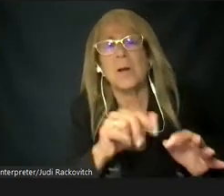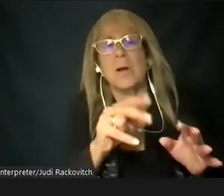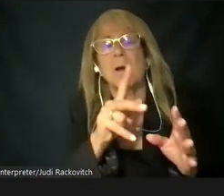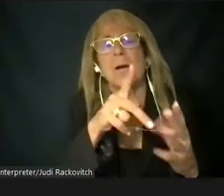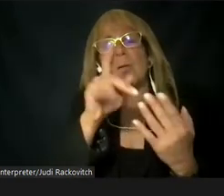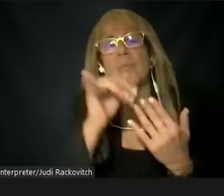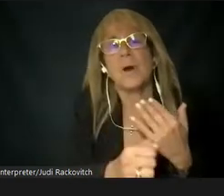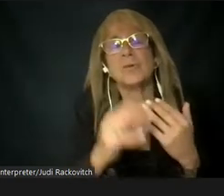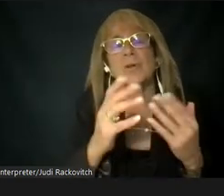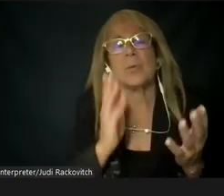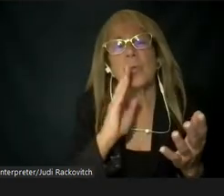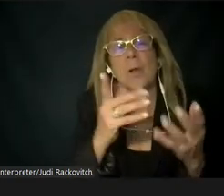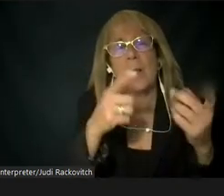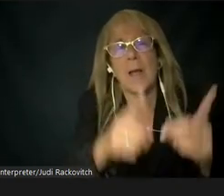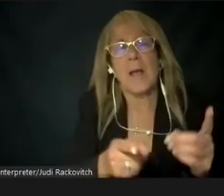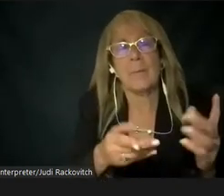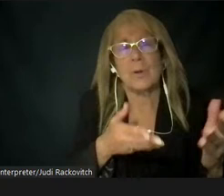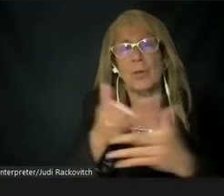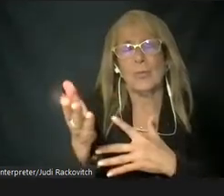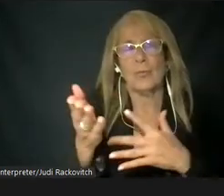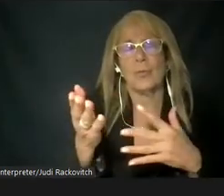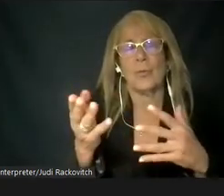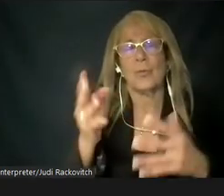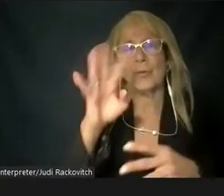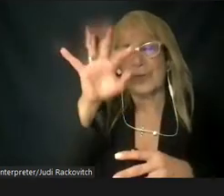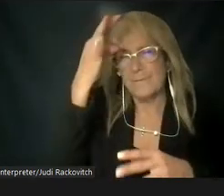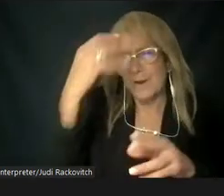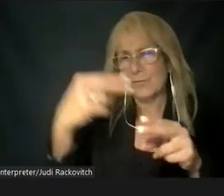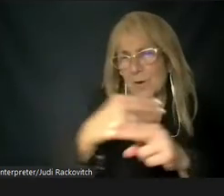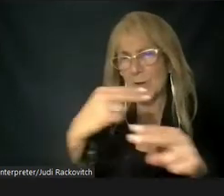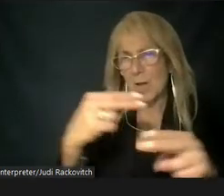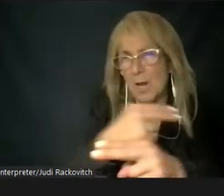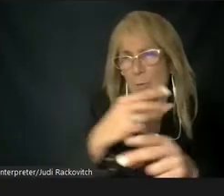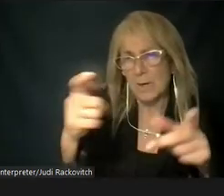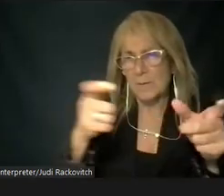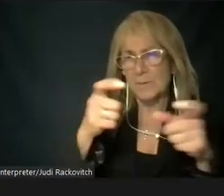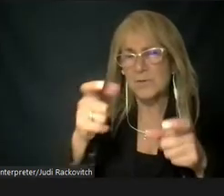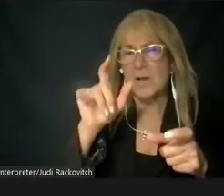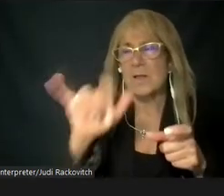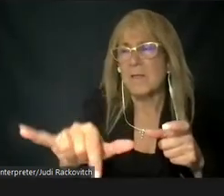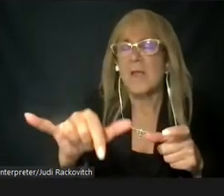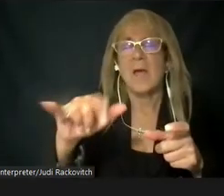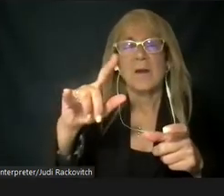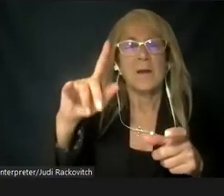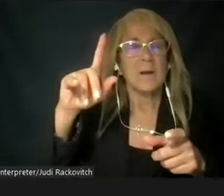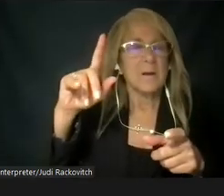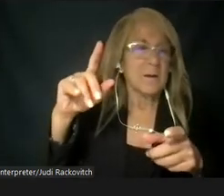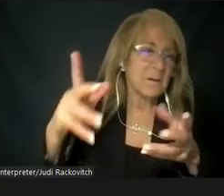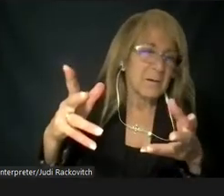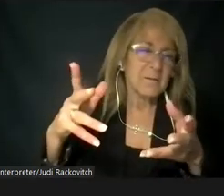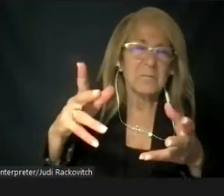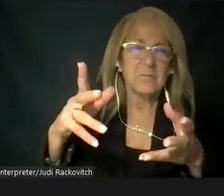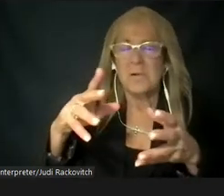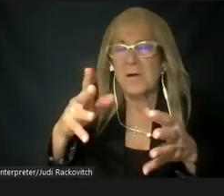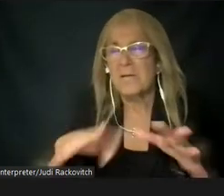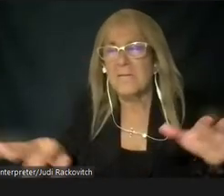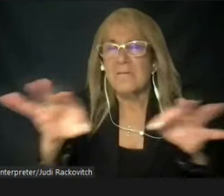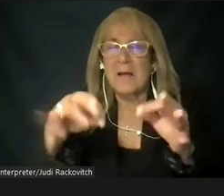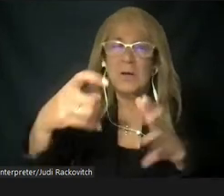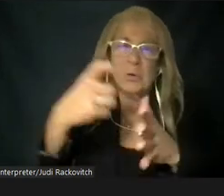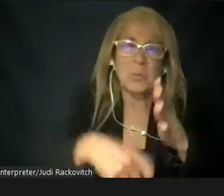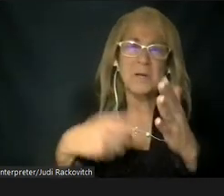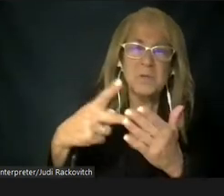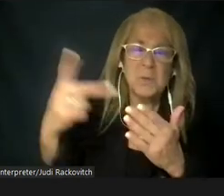Administration's VPPP. As a federal program, that VPPP, or Value Pricing Pilot Program, is subject to NEPA.